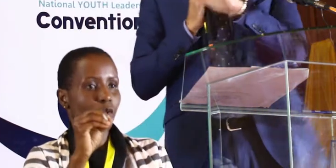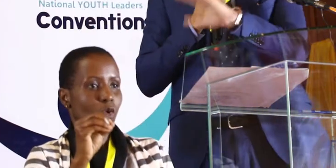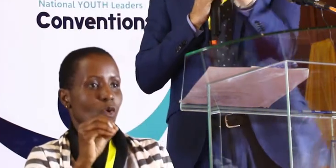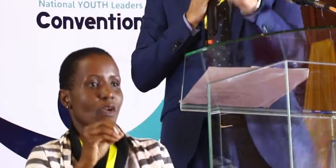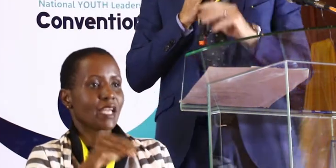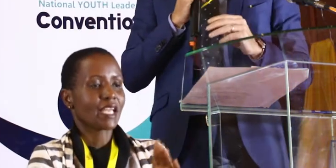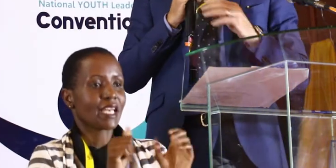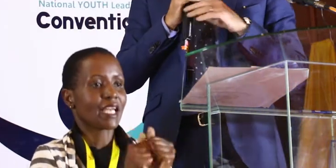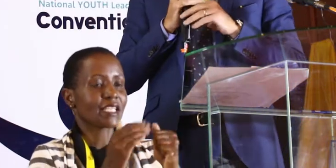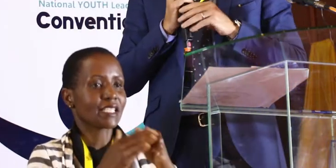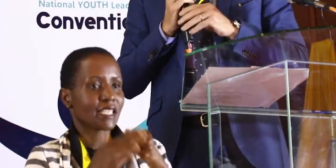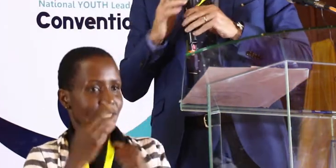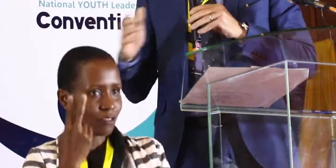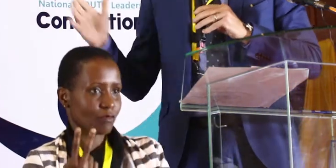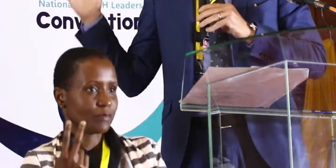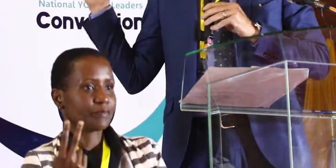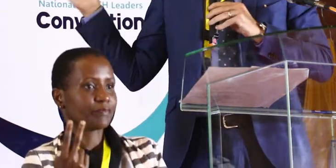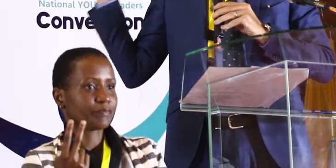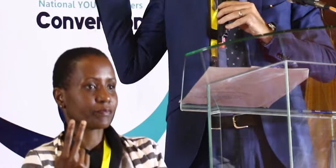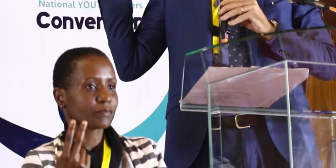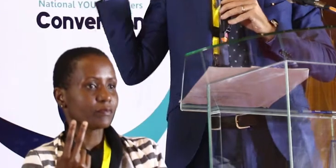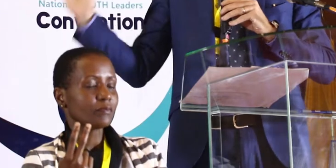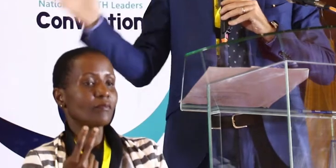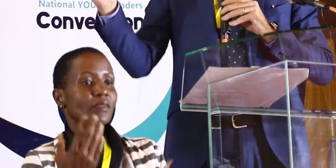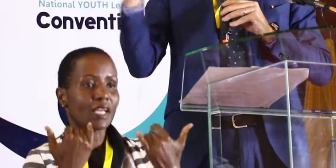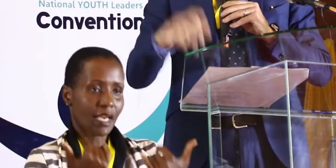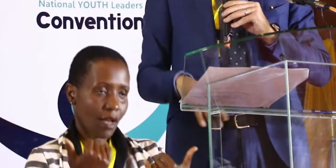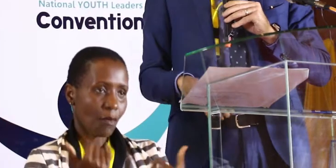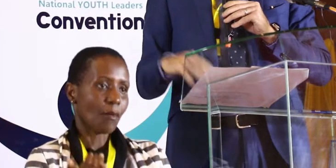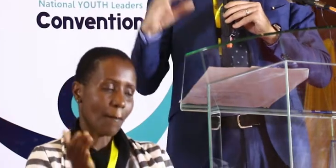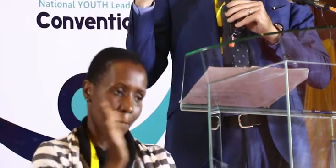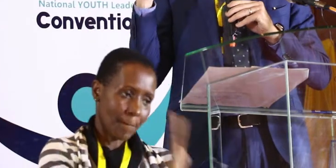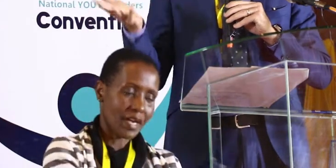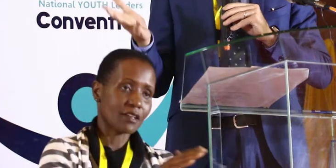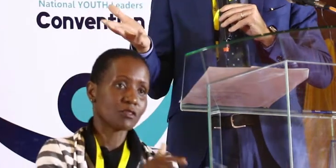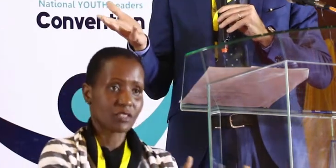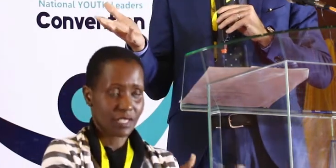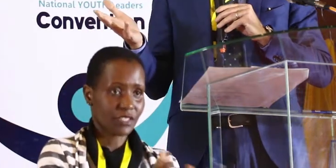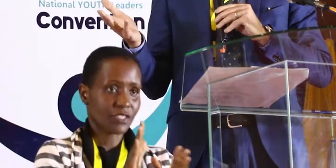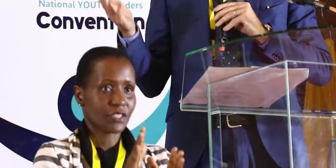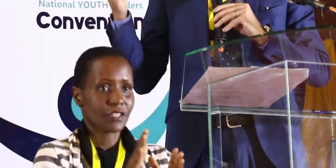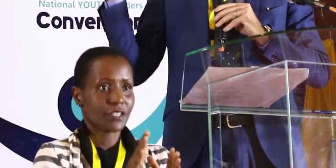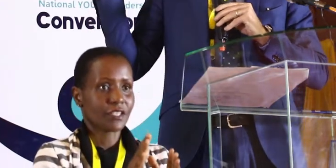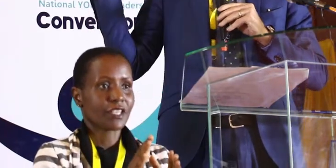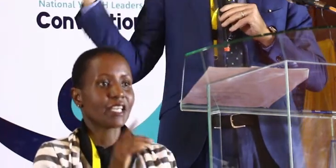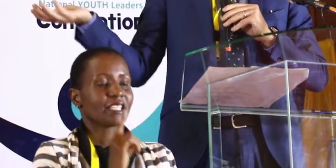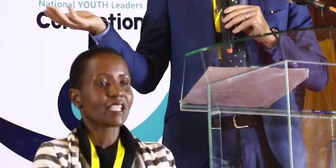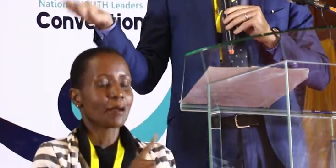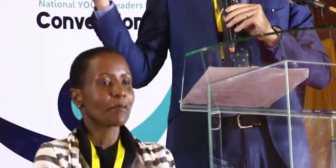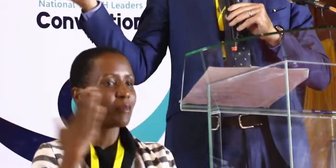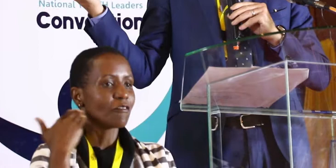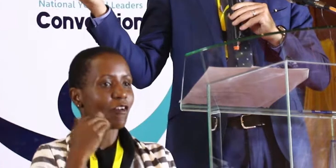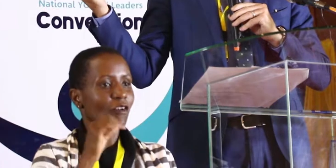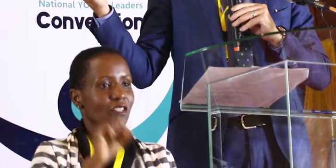So coming back to strategy, the liberation of apartheid could not have been